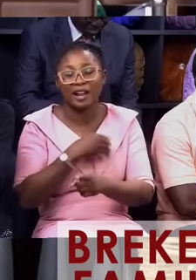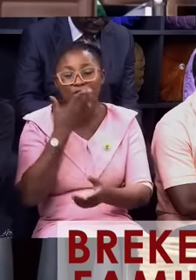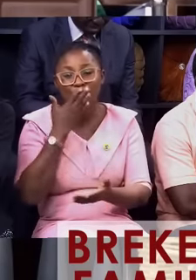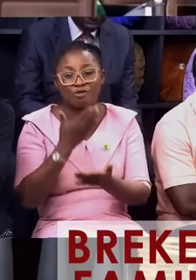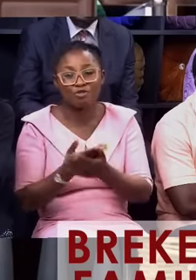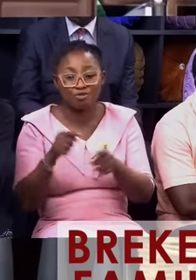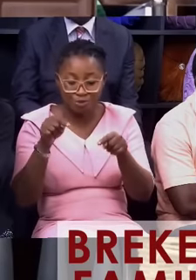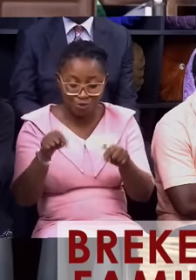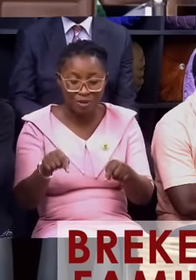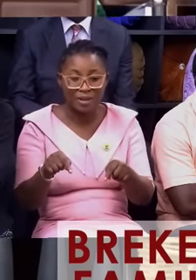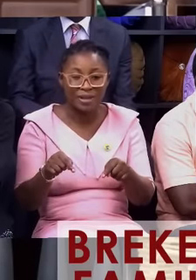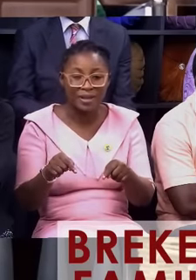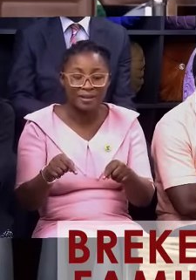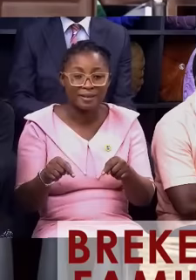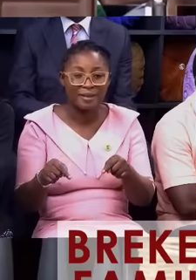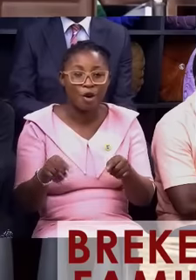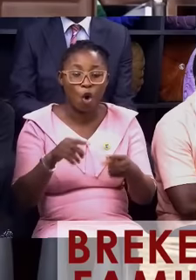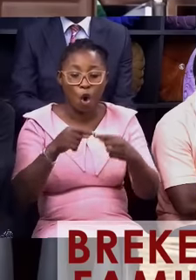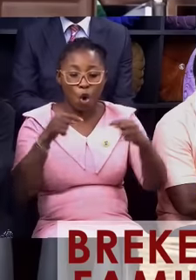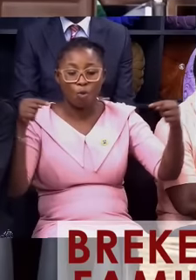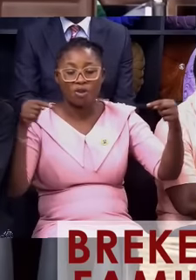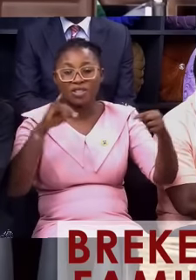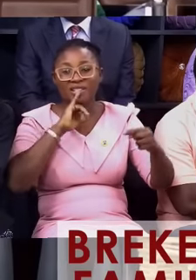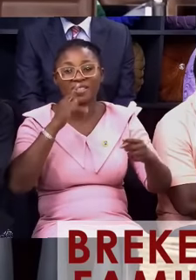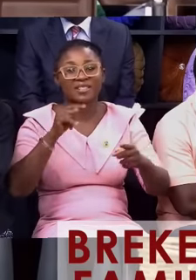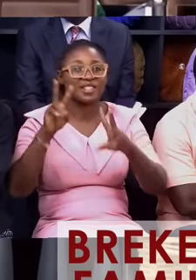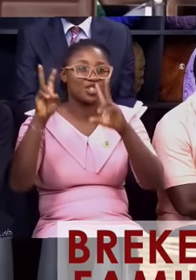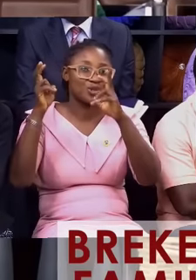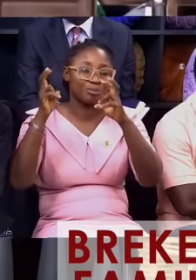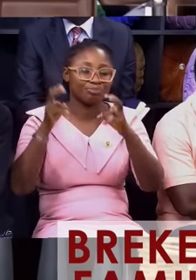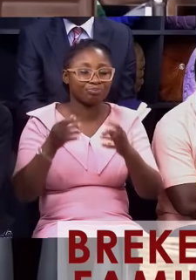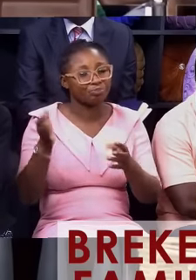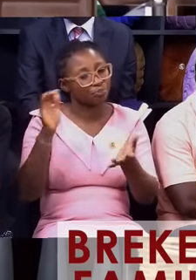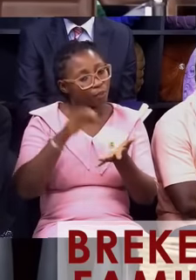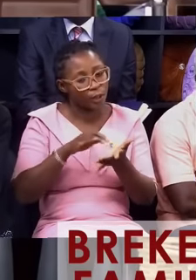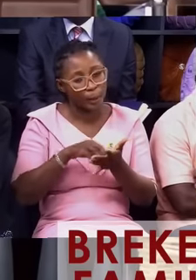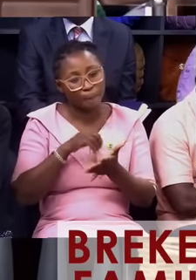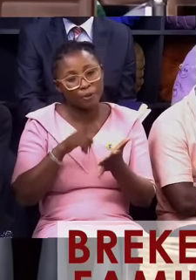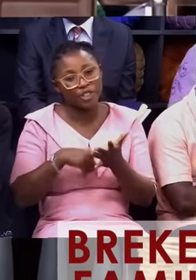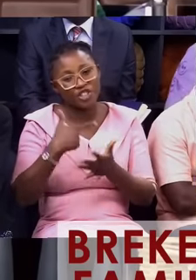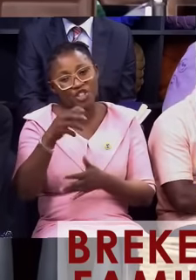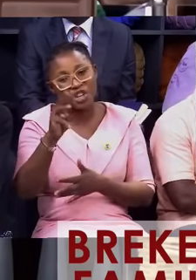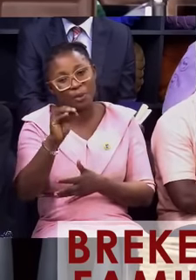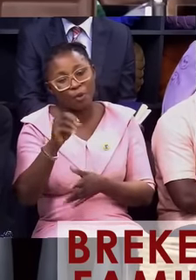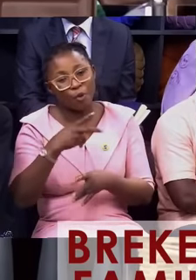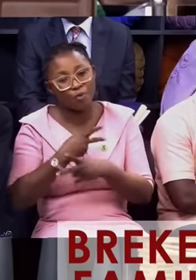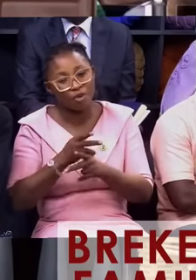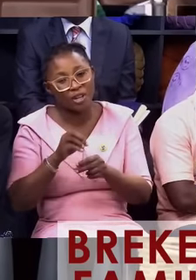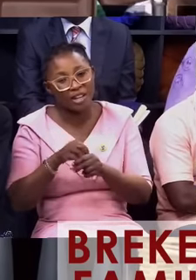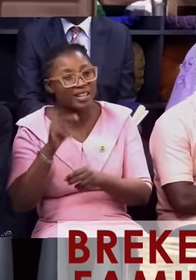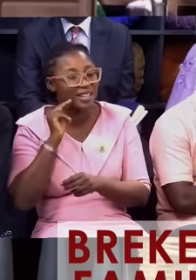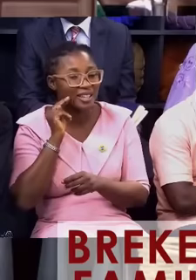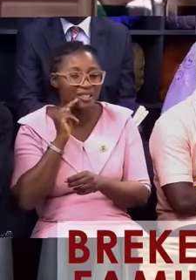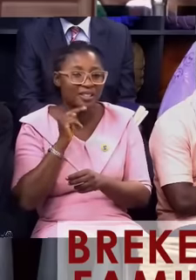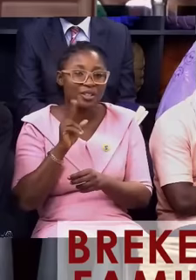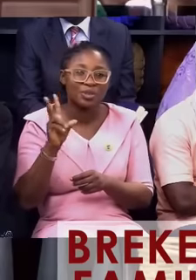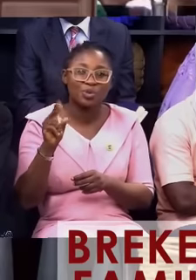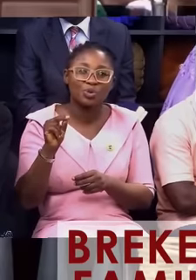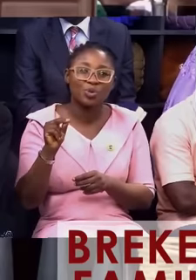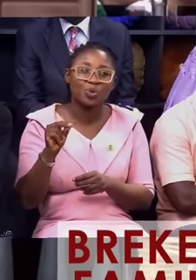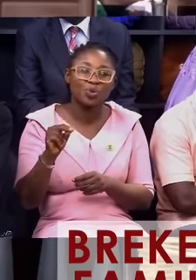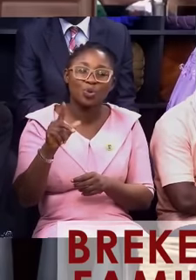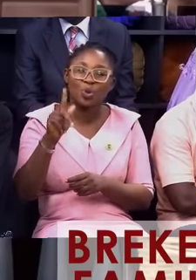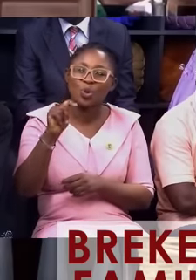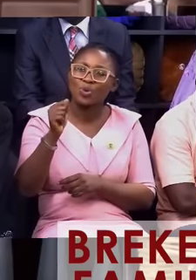good today Revis is the case and again this GMO projects in Nigeria no tag